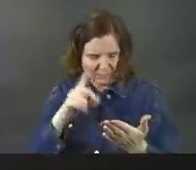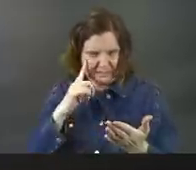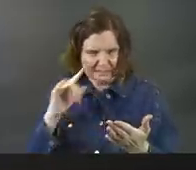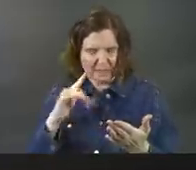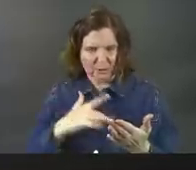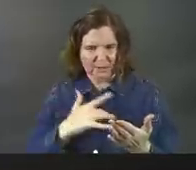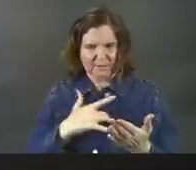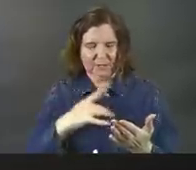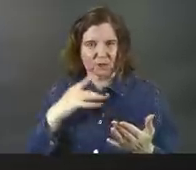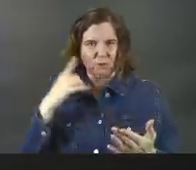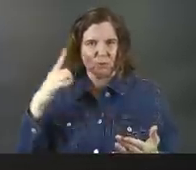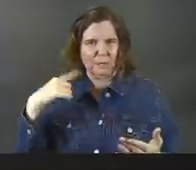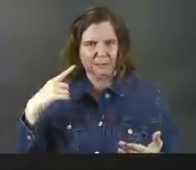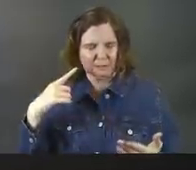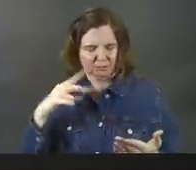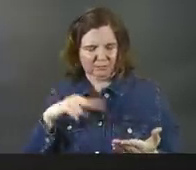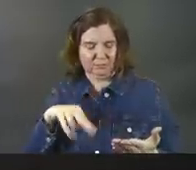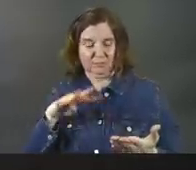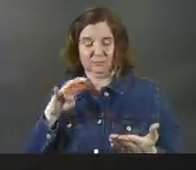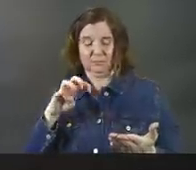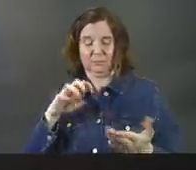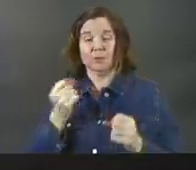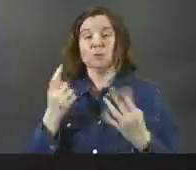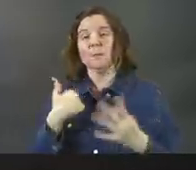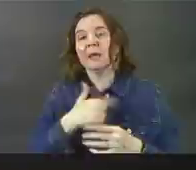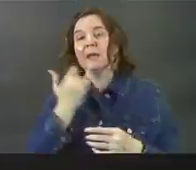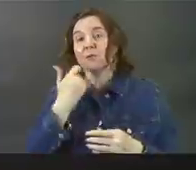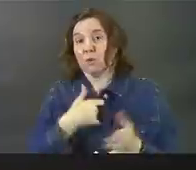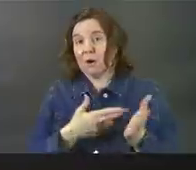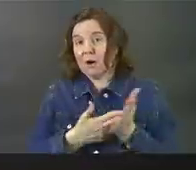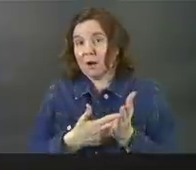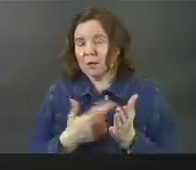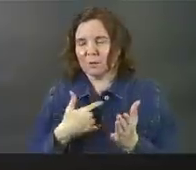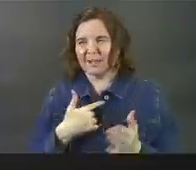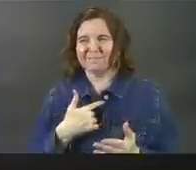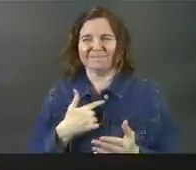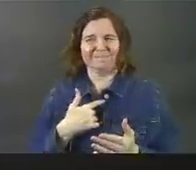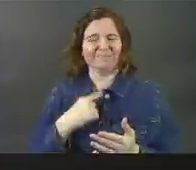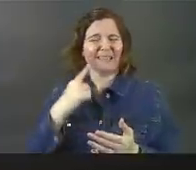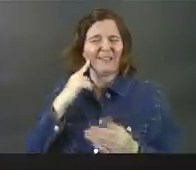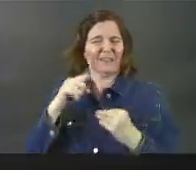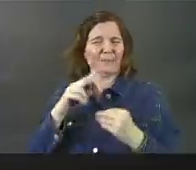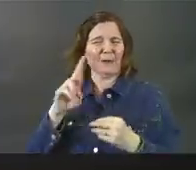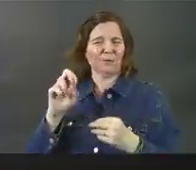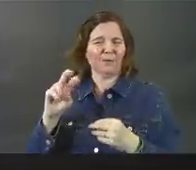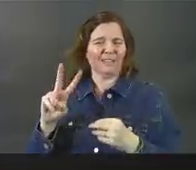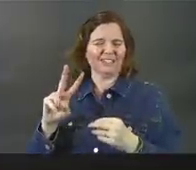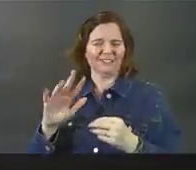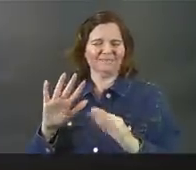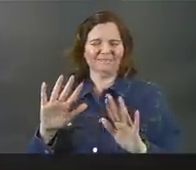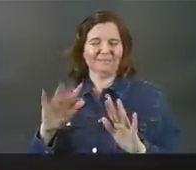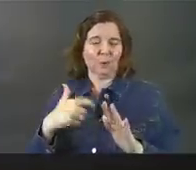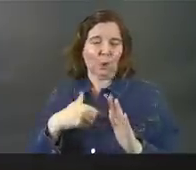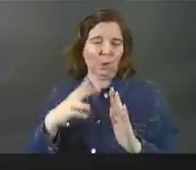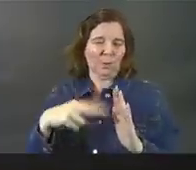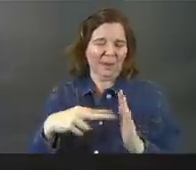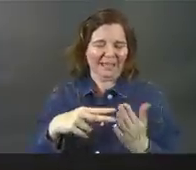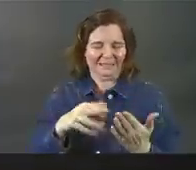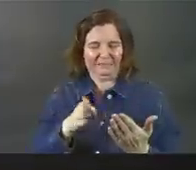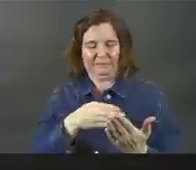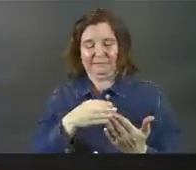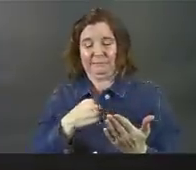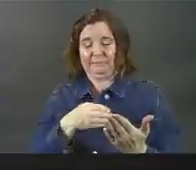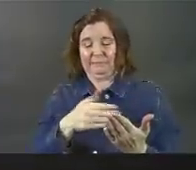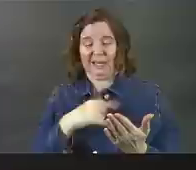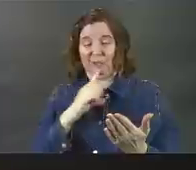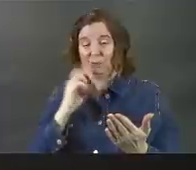sounds and feels crazy. And so many of us, like if we're honest right now, we're like, yeah, I've heard things about Revelation, or I've read little bits of it,